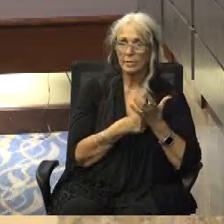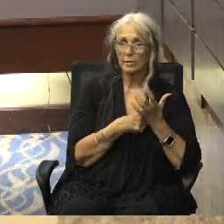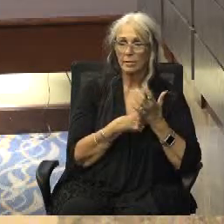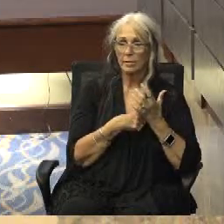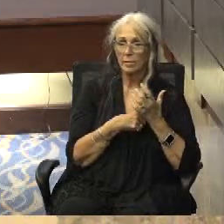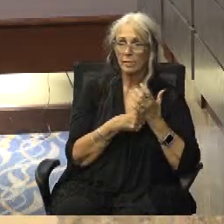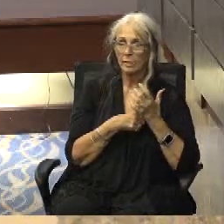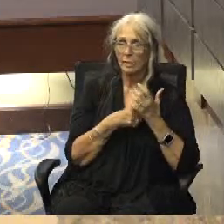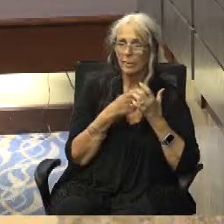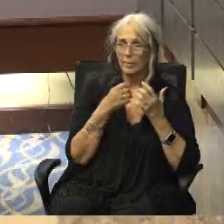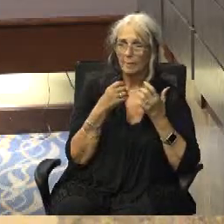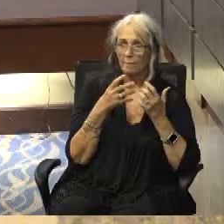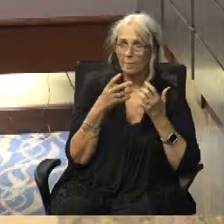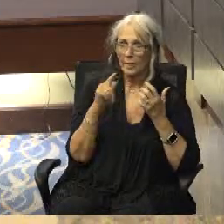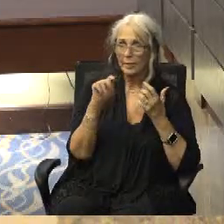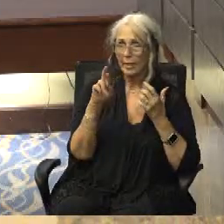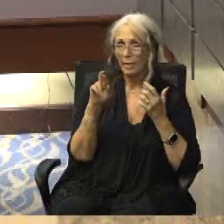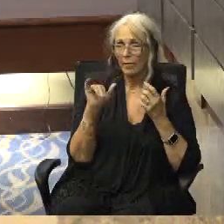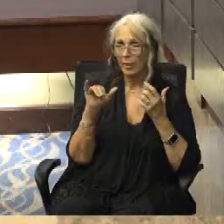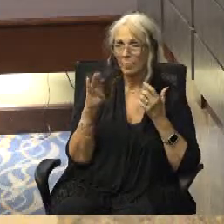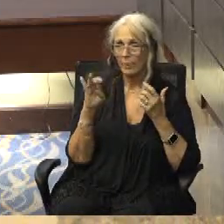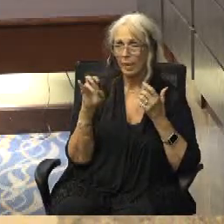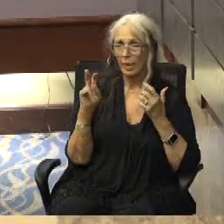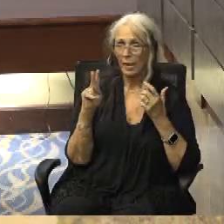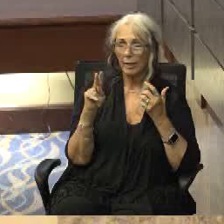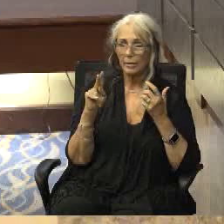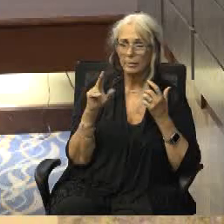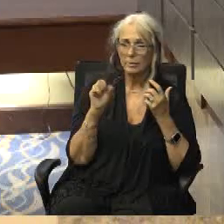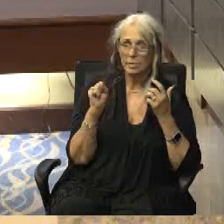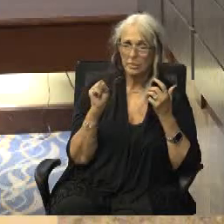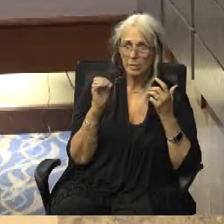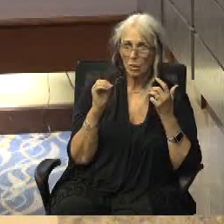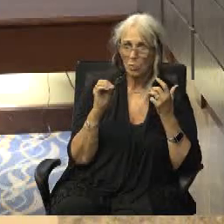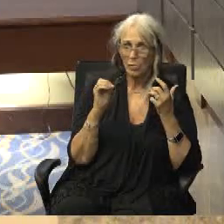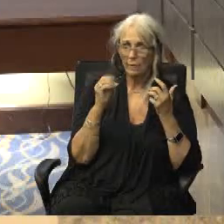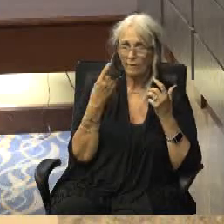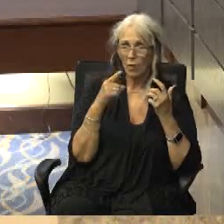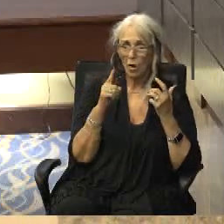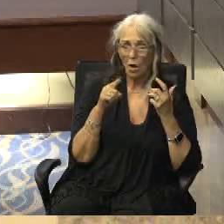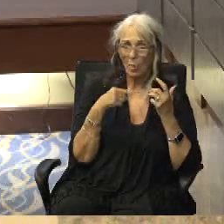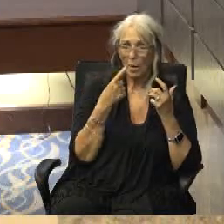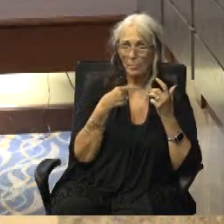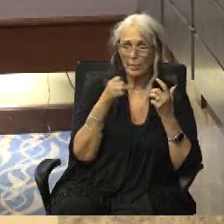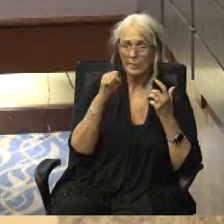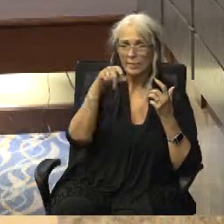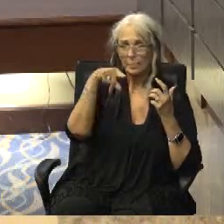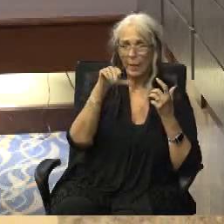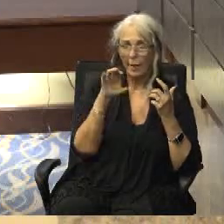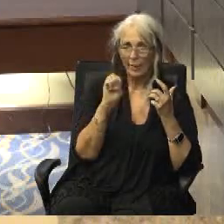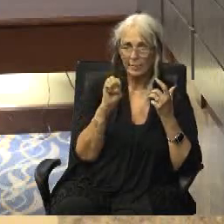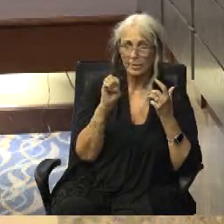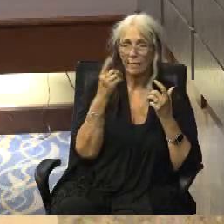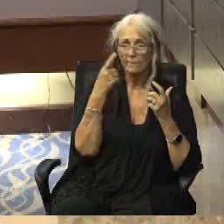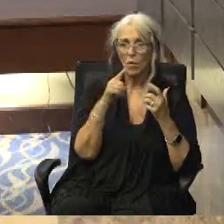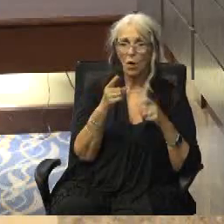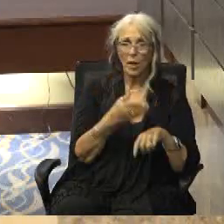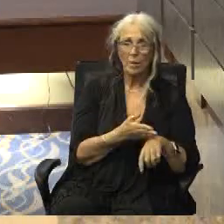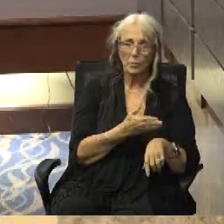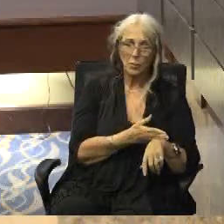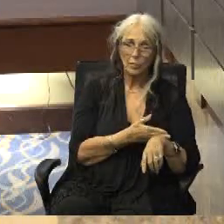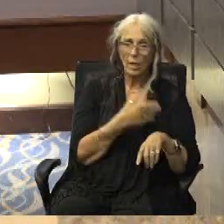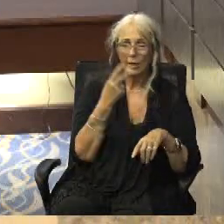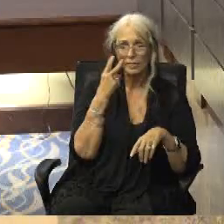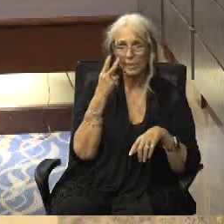also. The Terry Blacks, you look at the 900,000 we're putting in there for public spaces that need to be improved. And I'm looking